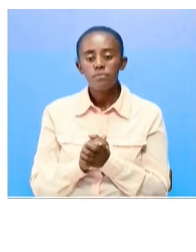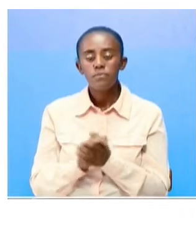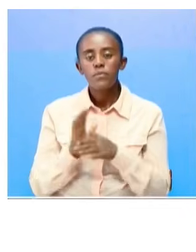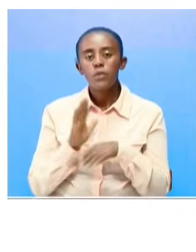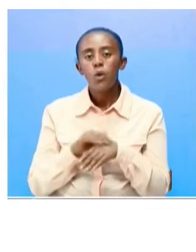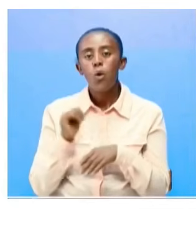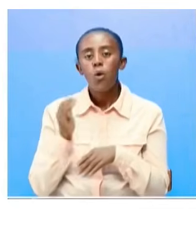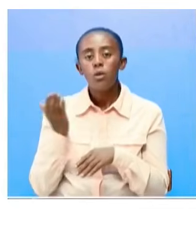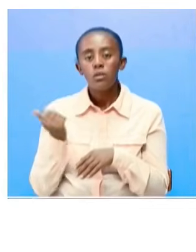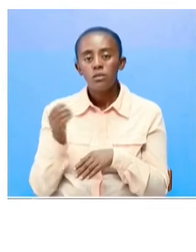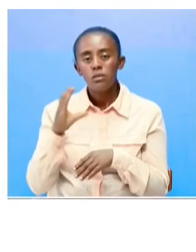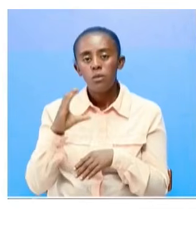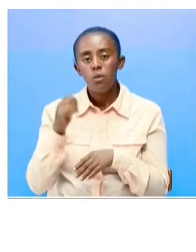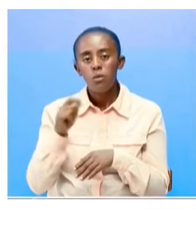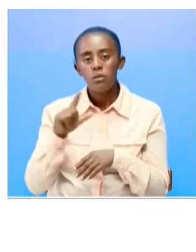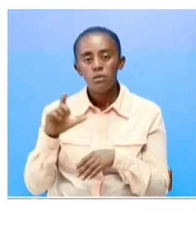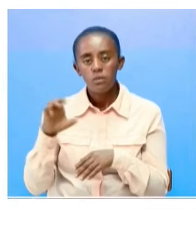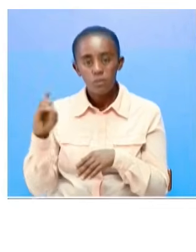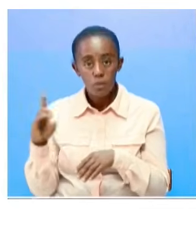called